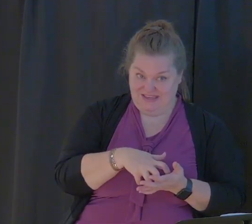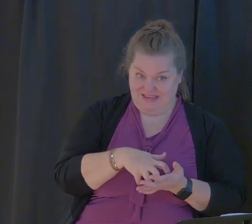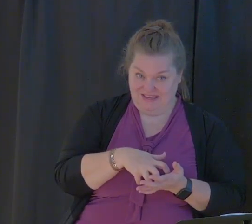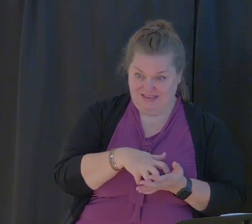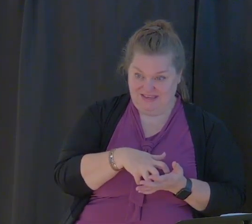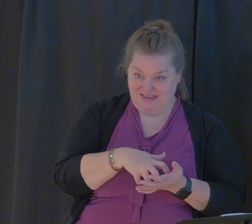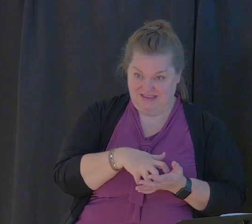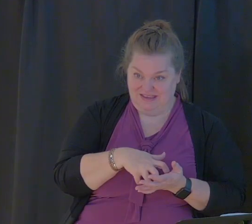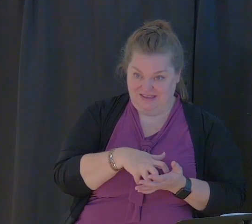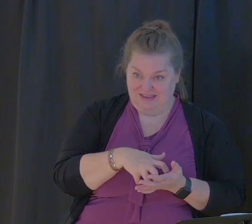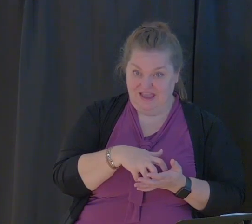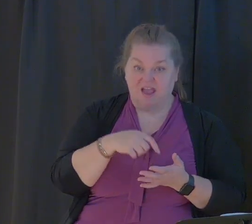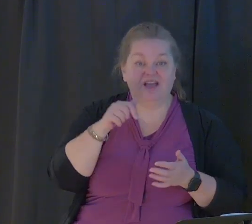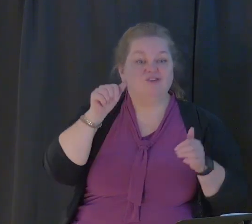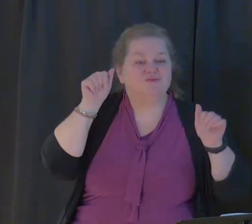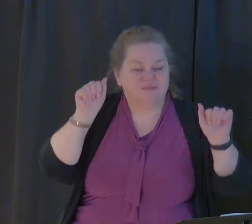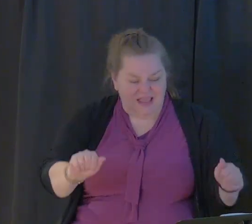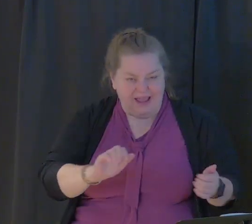I can become strong.